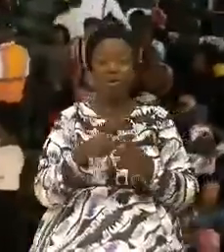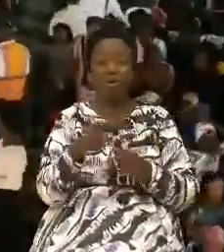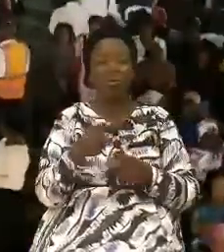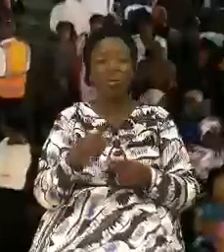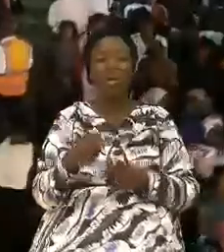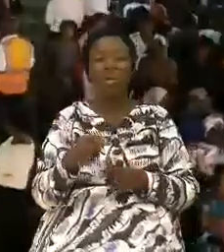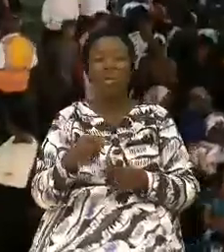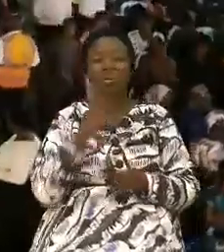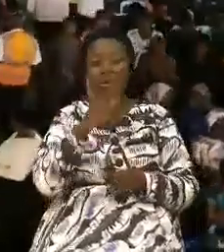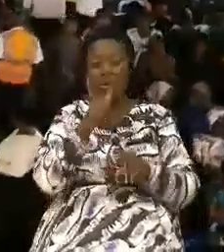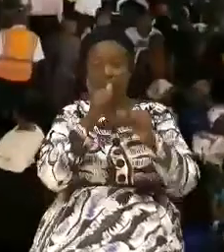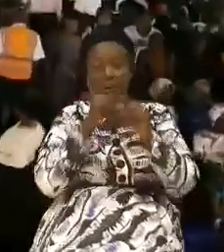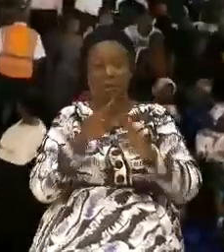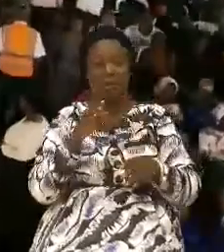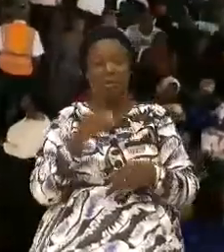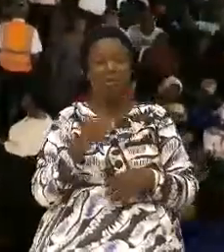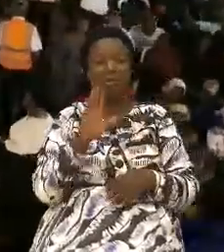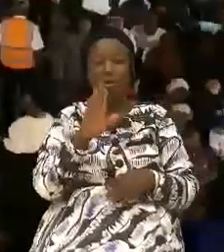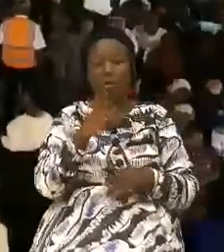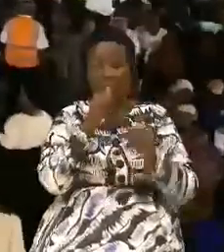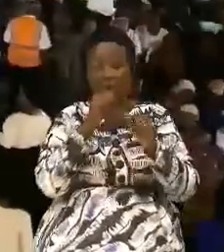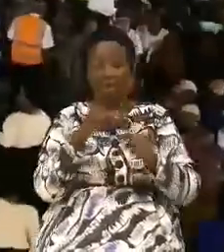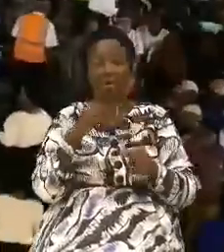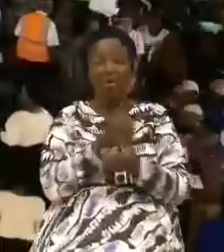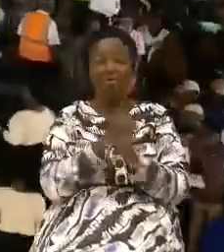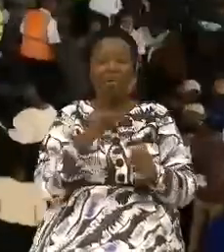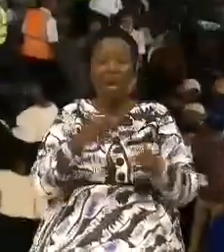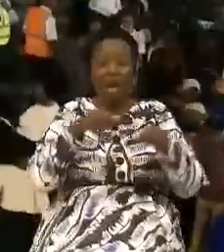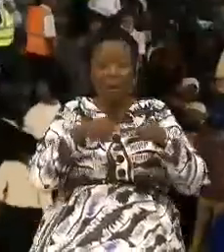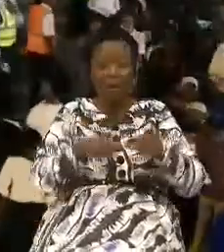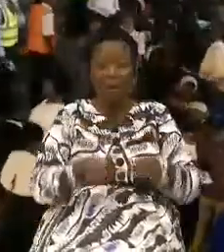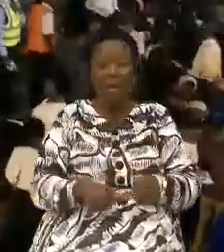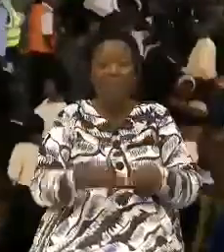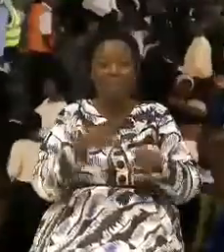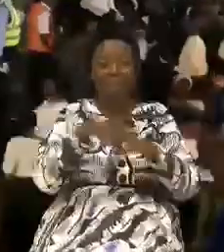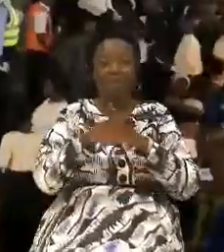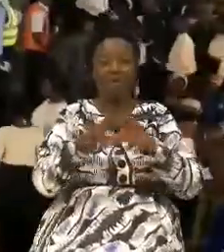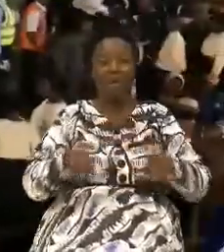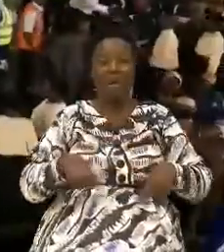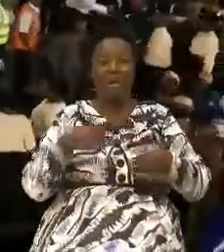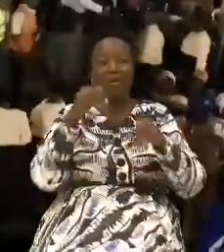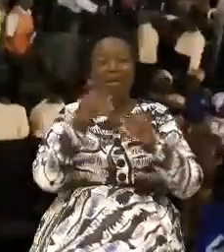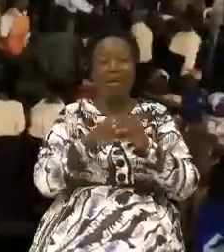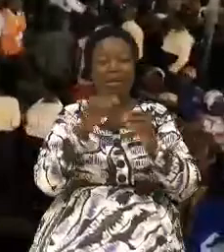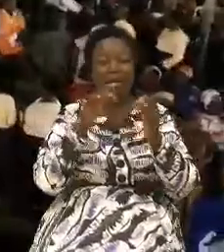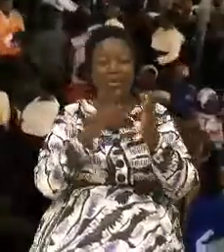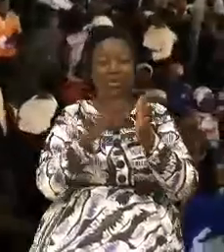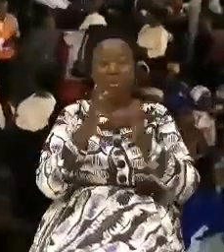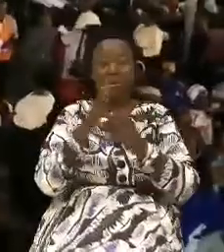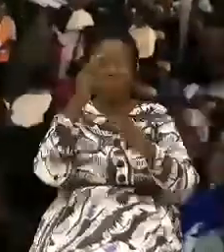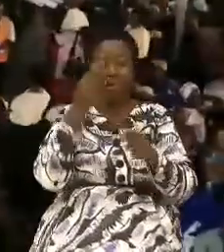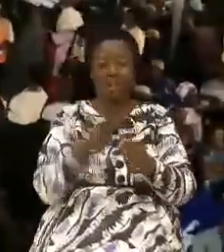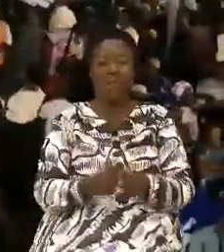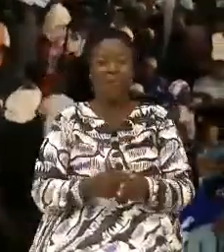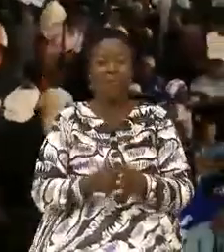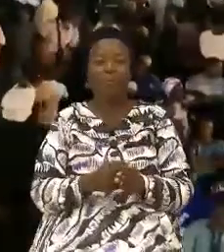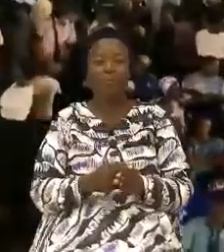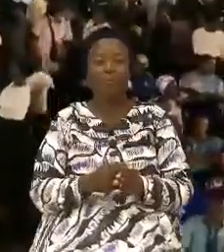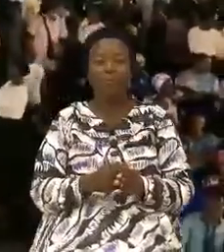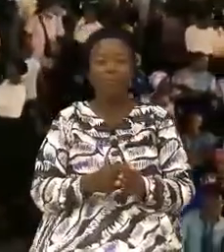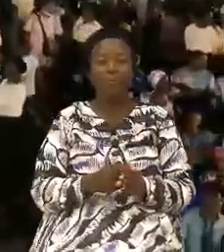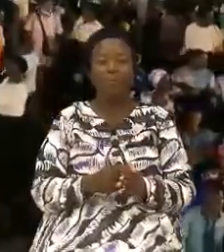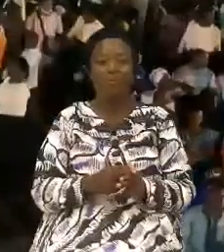blessing of salvation abide in your life in Jesus' name.